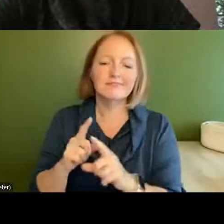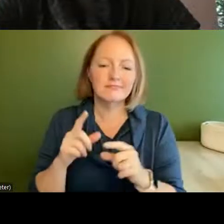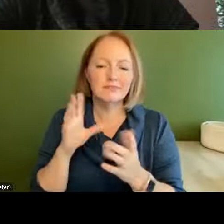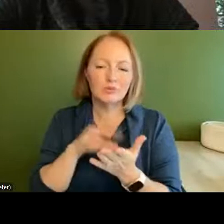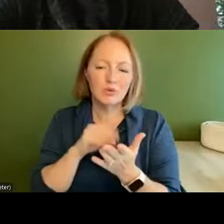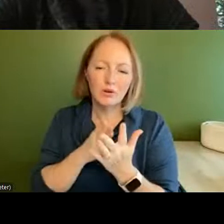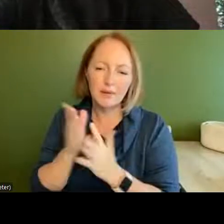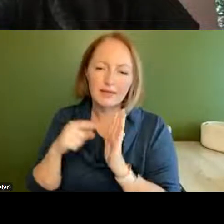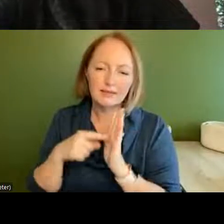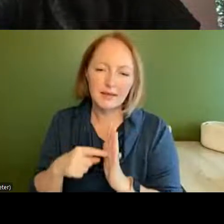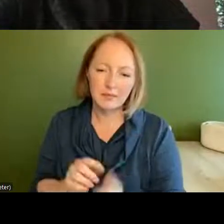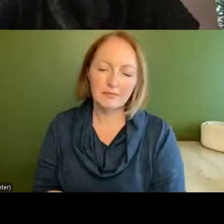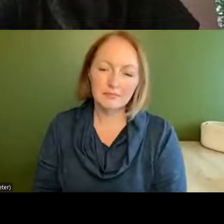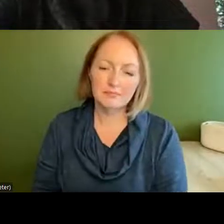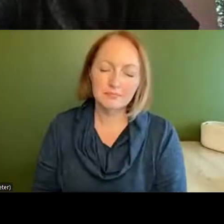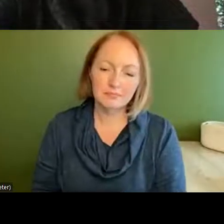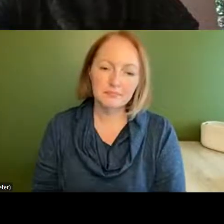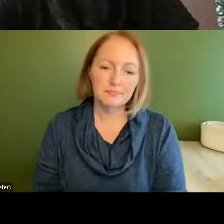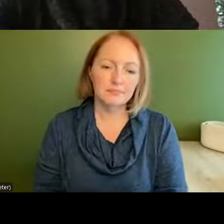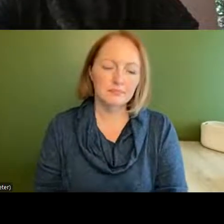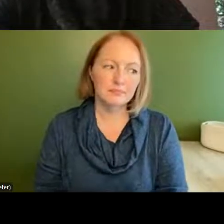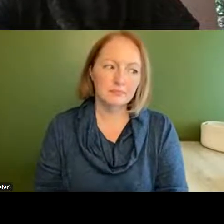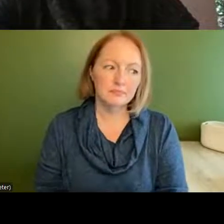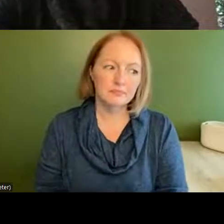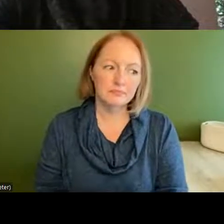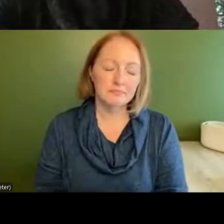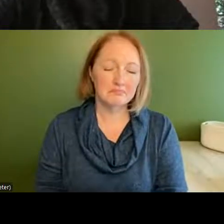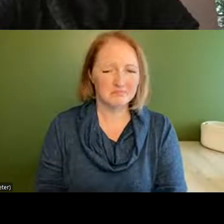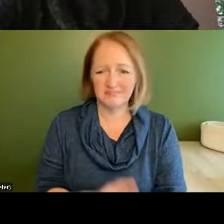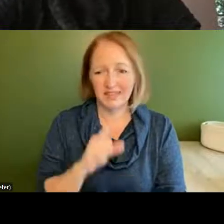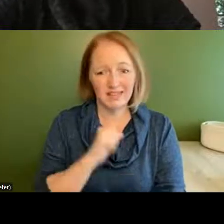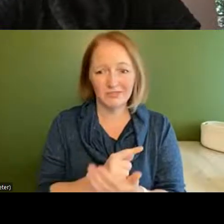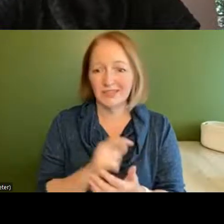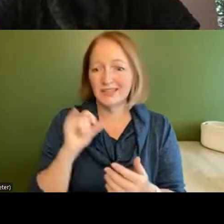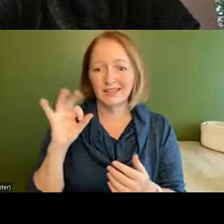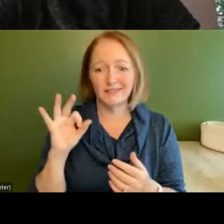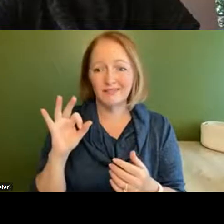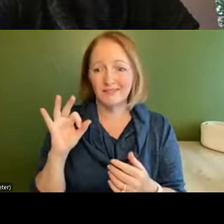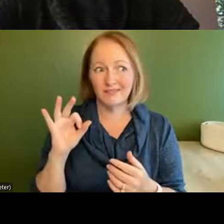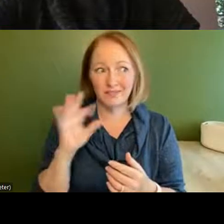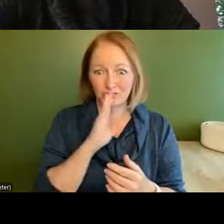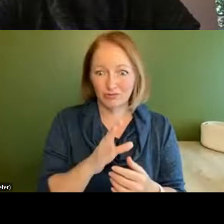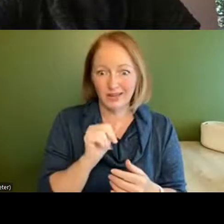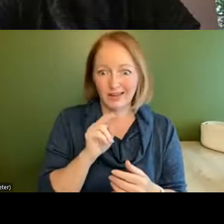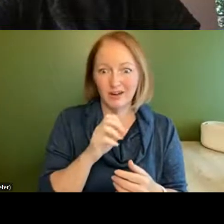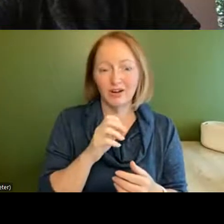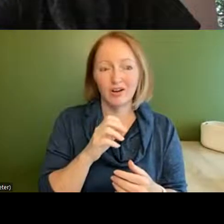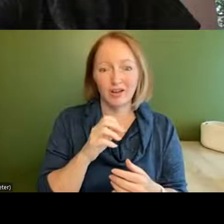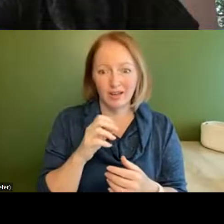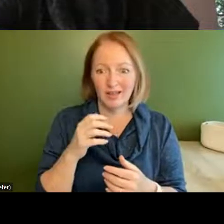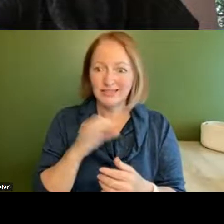by example. And it would be, I guarantee you that a direct care staff, if they have the opportunity to come to an adult day health